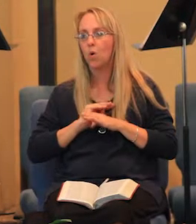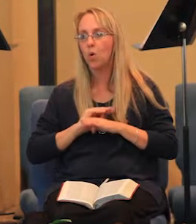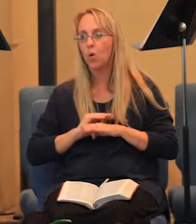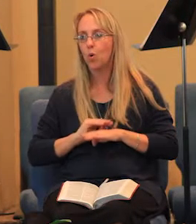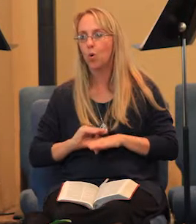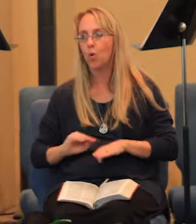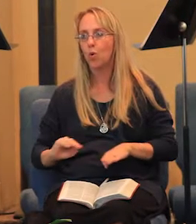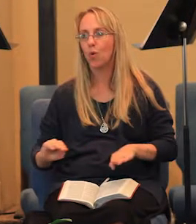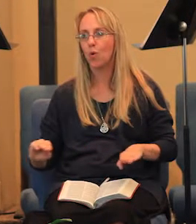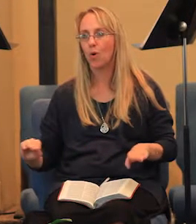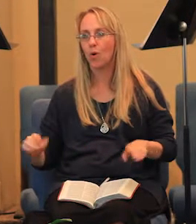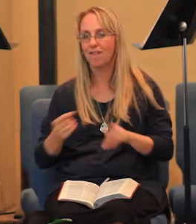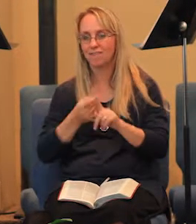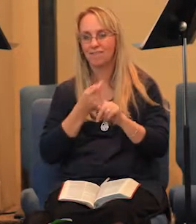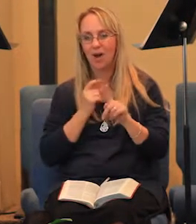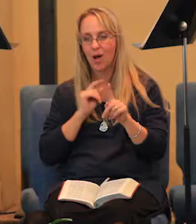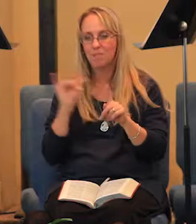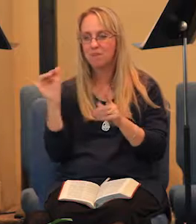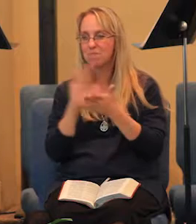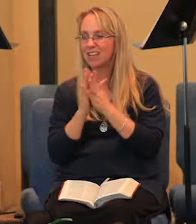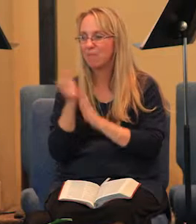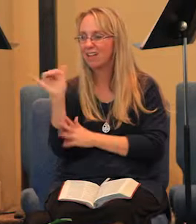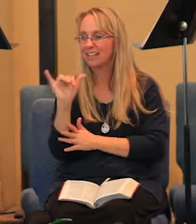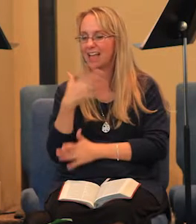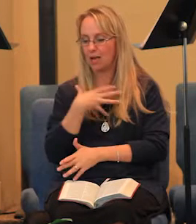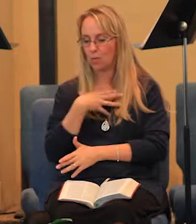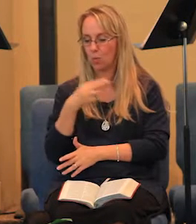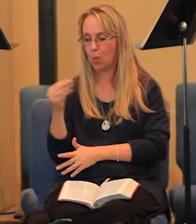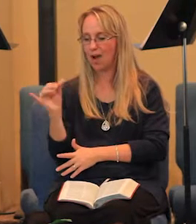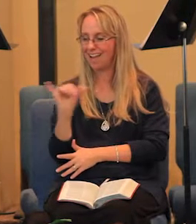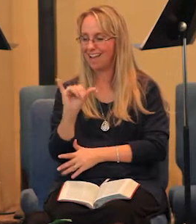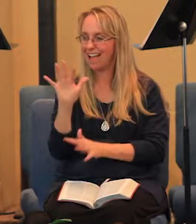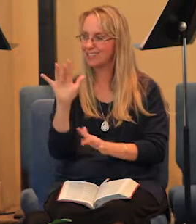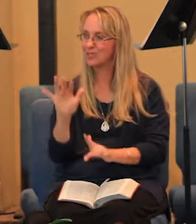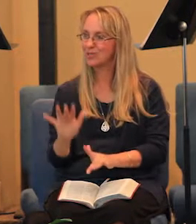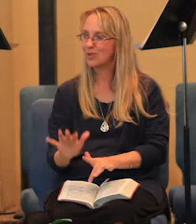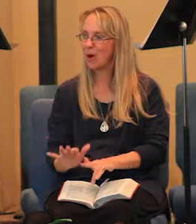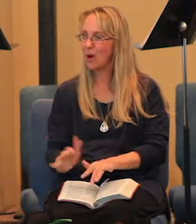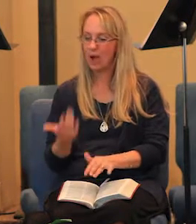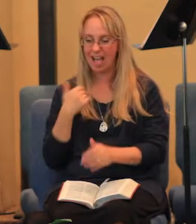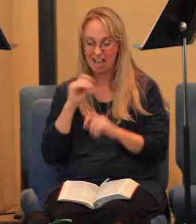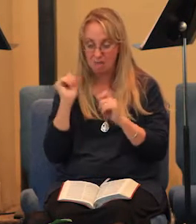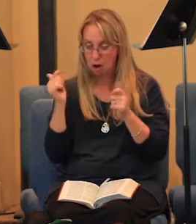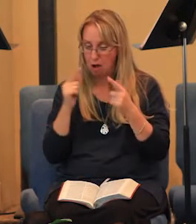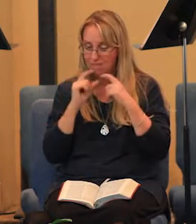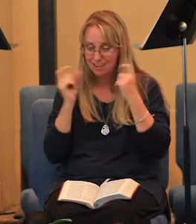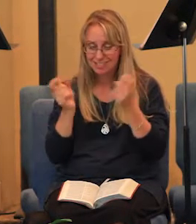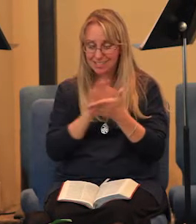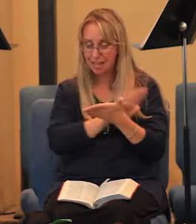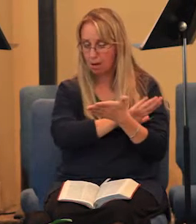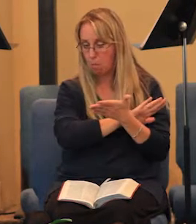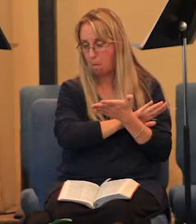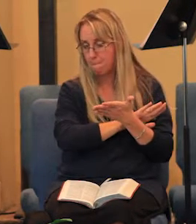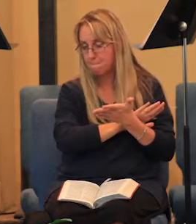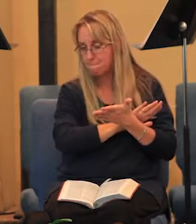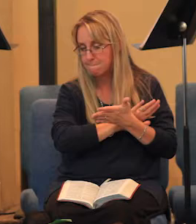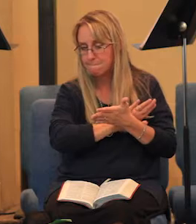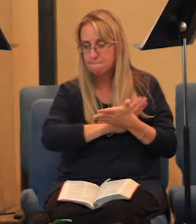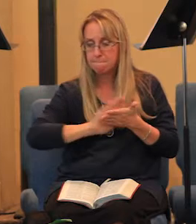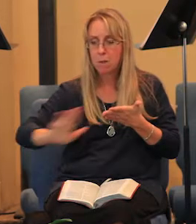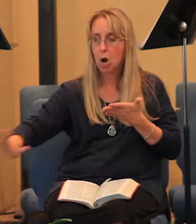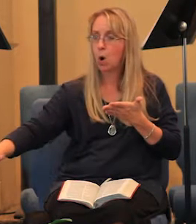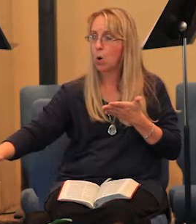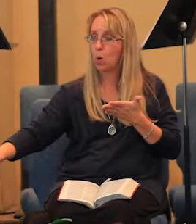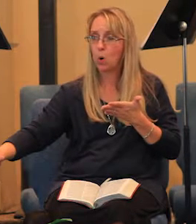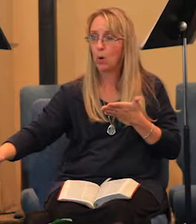being as white as snow, having all of our sin blotted out, having it wiped away, is what